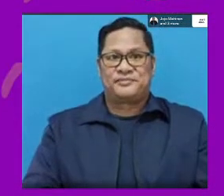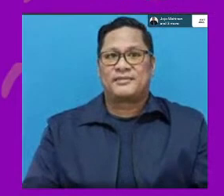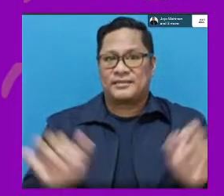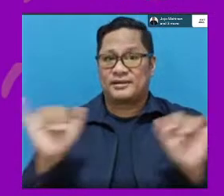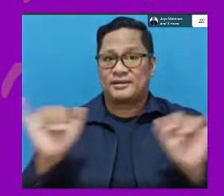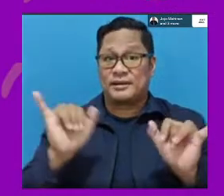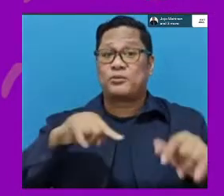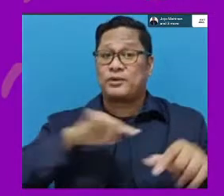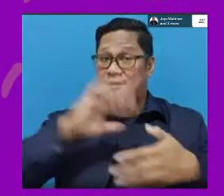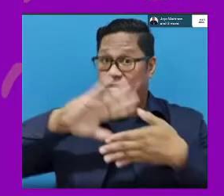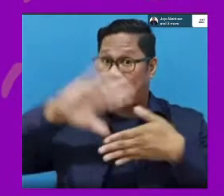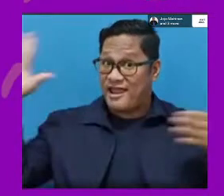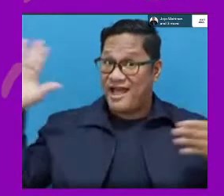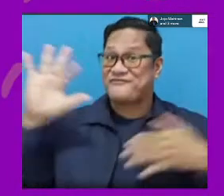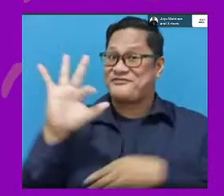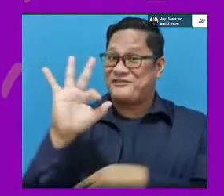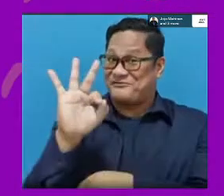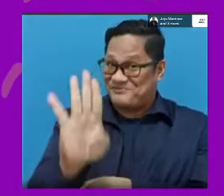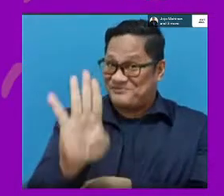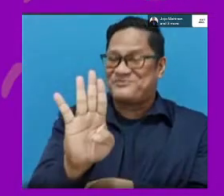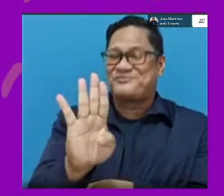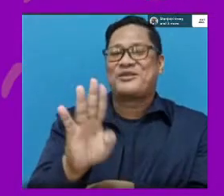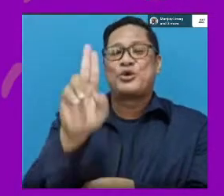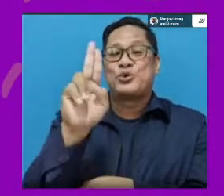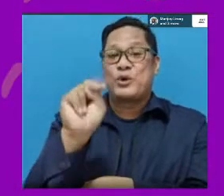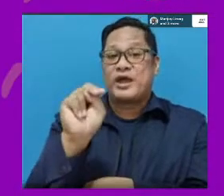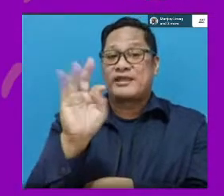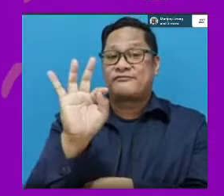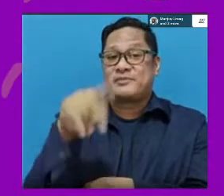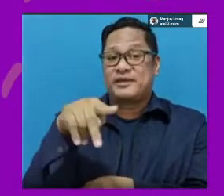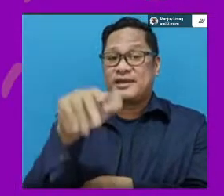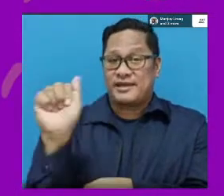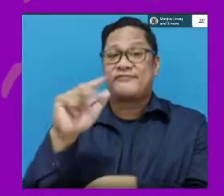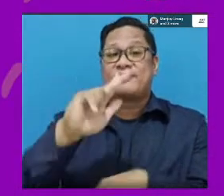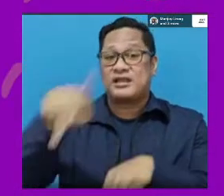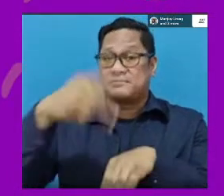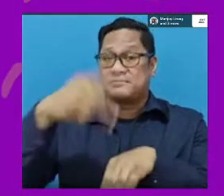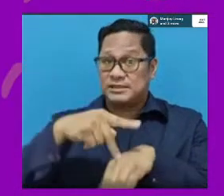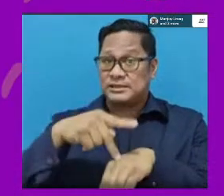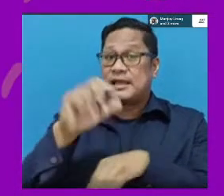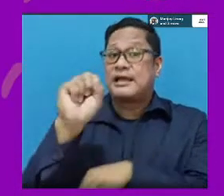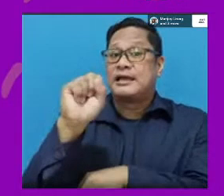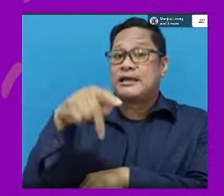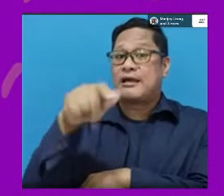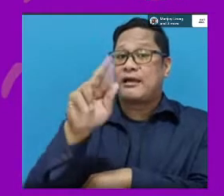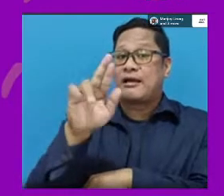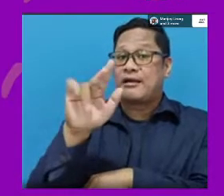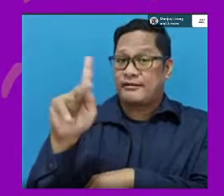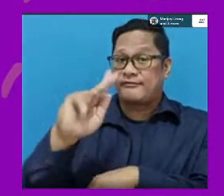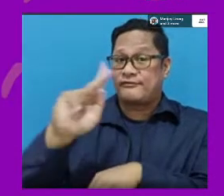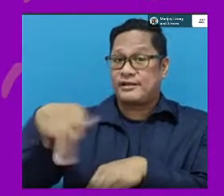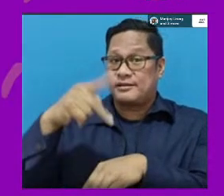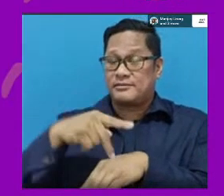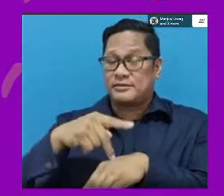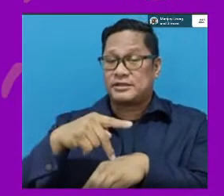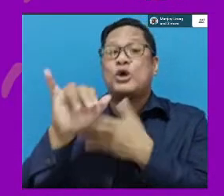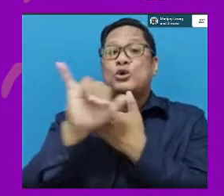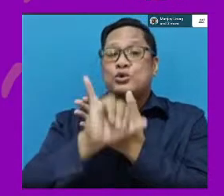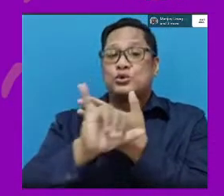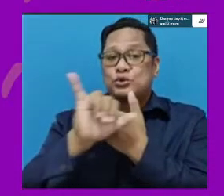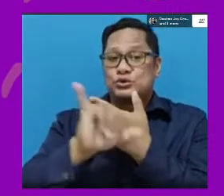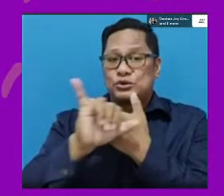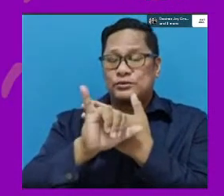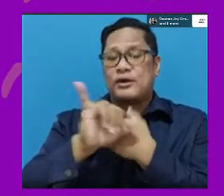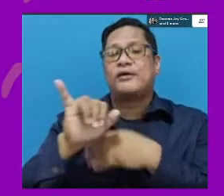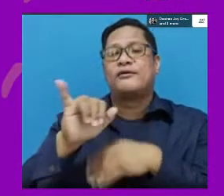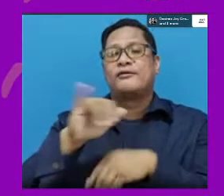live on the Facebook pages of UNFPA Philippines, Spark Philippines, and the YouTube page of the Philippine